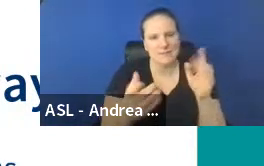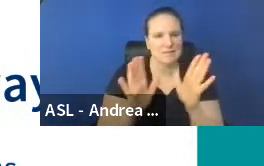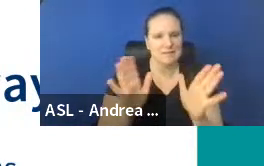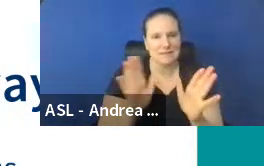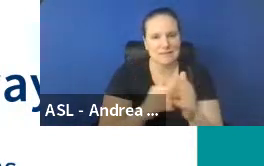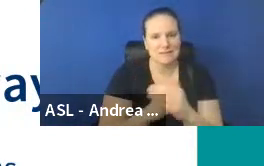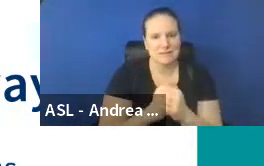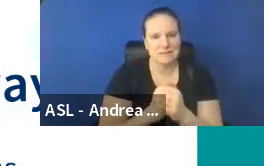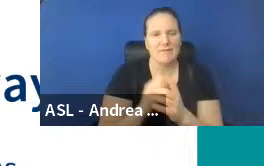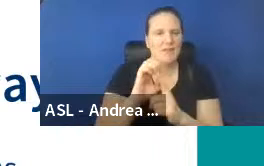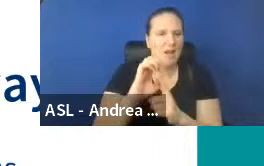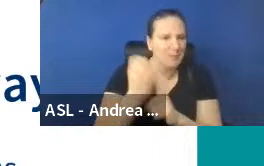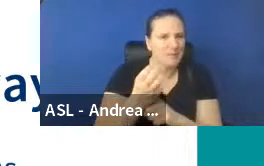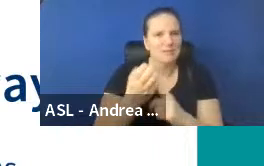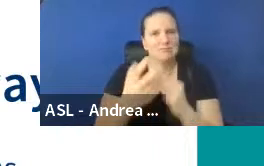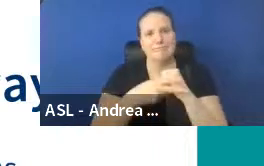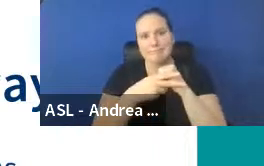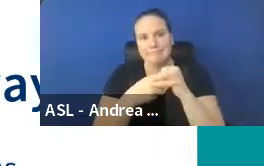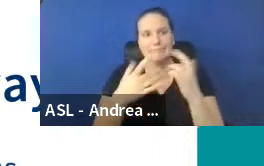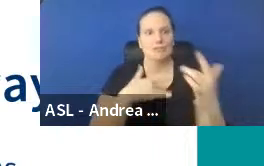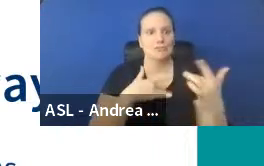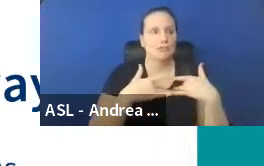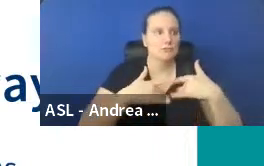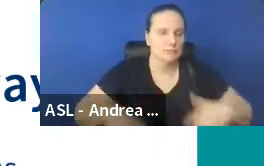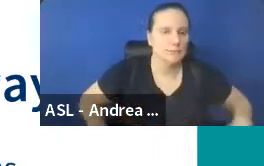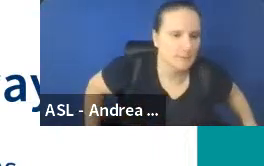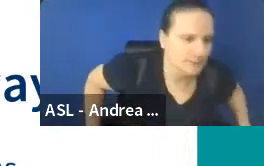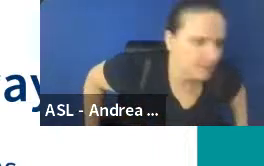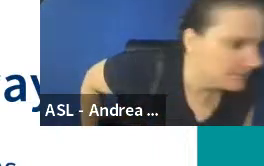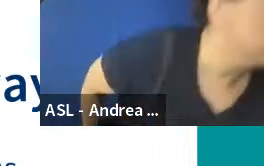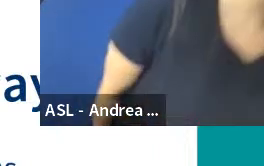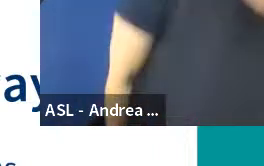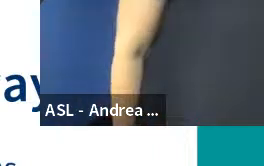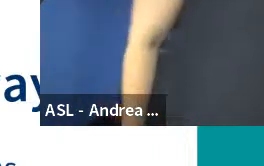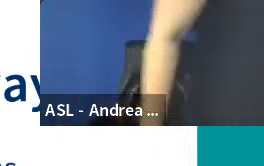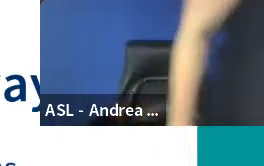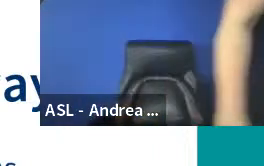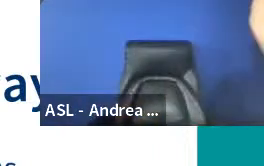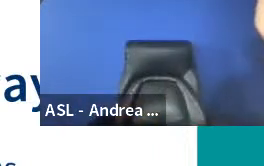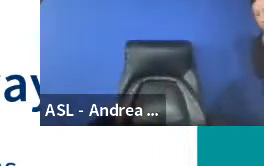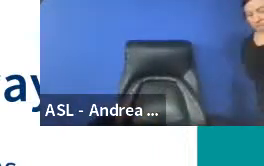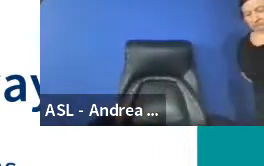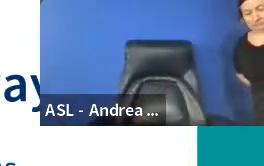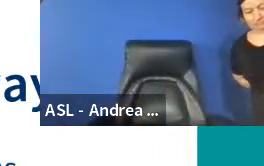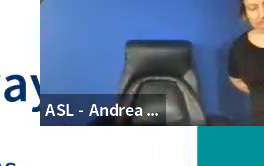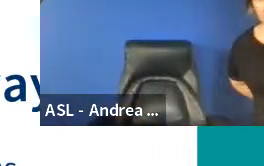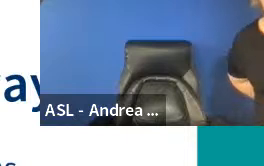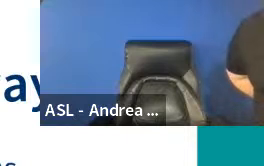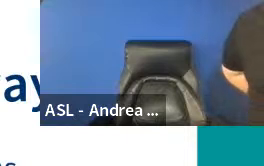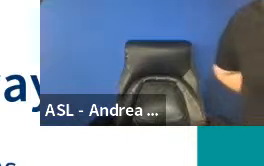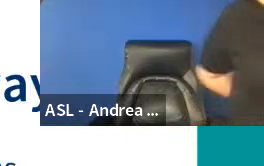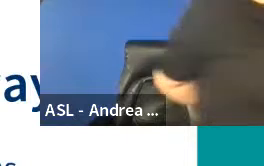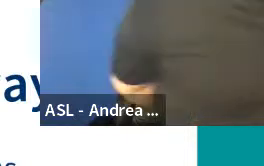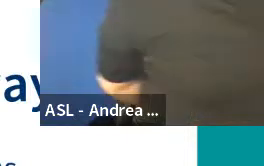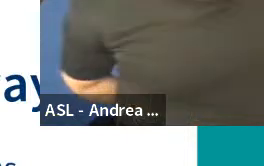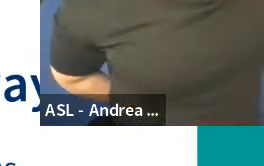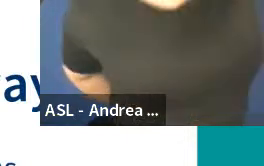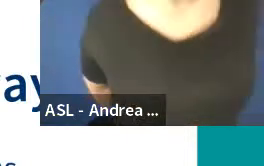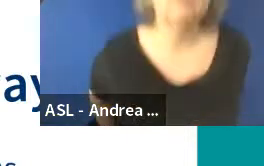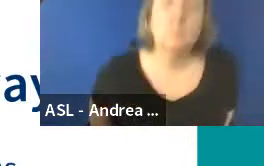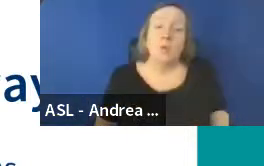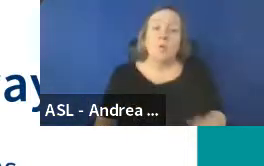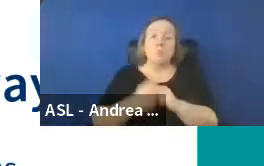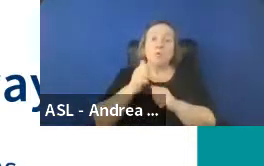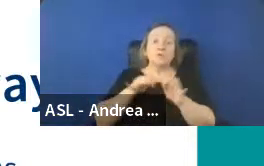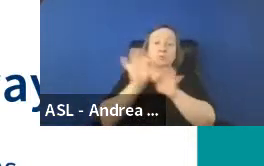around environmental concerns. And then the most important values and priorities expressed for the design